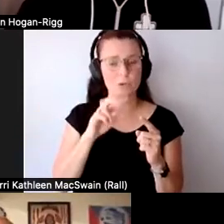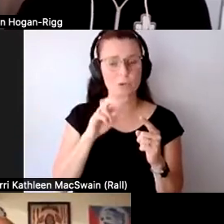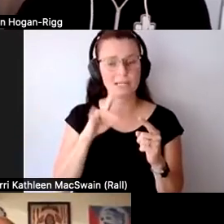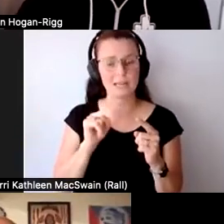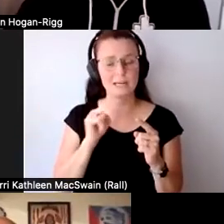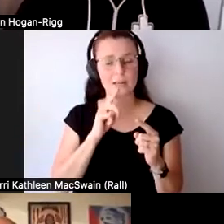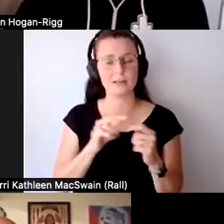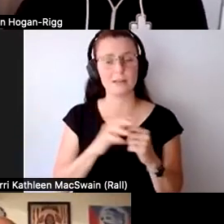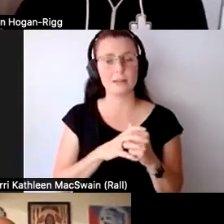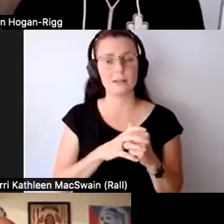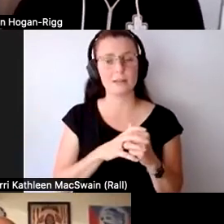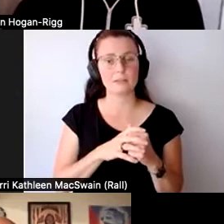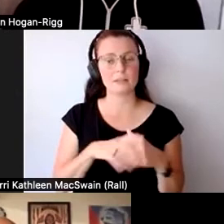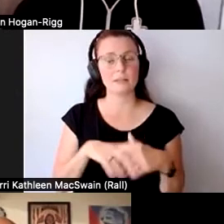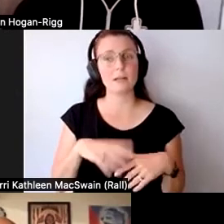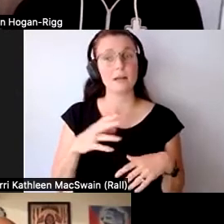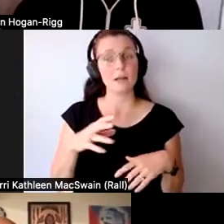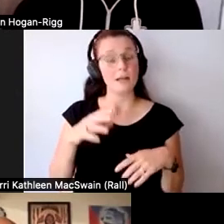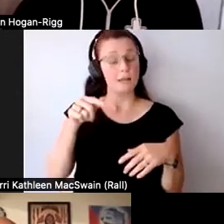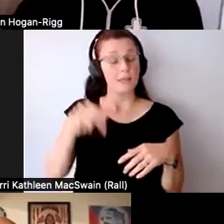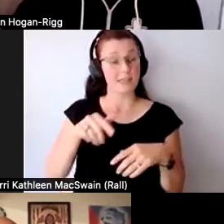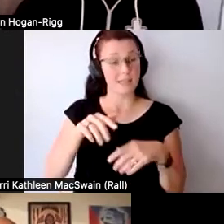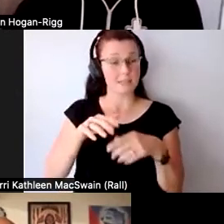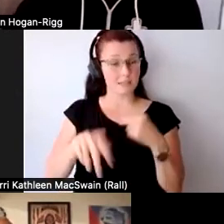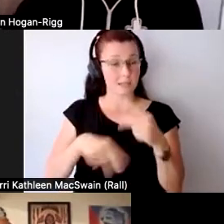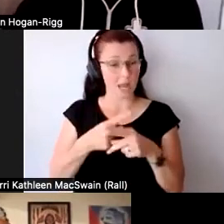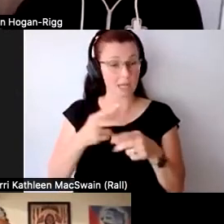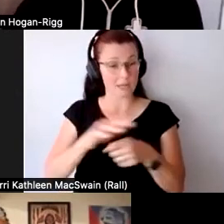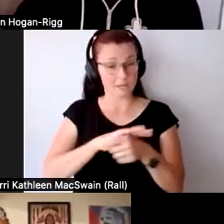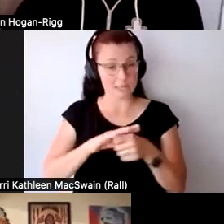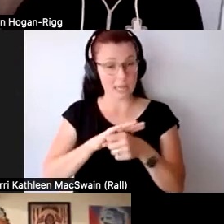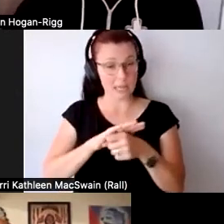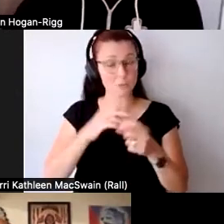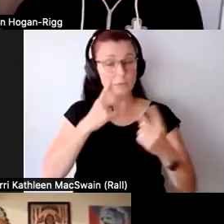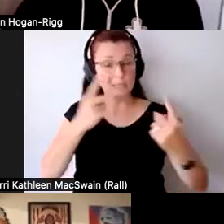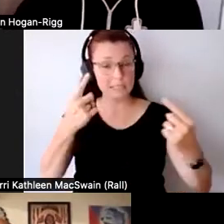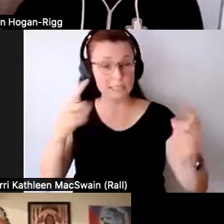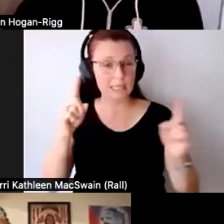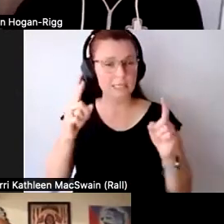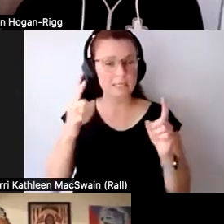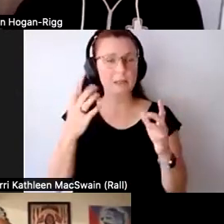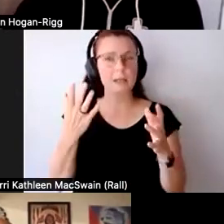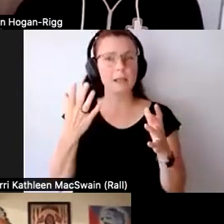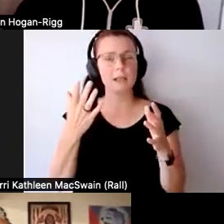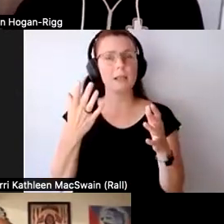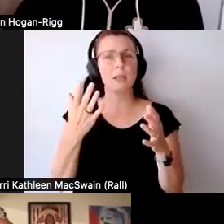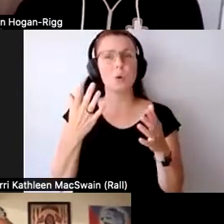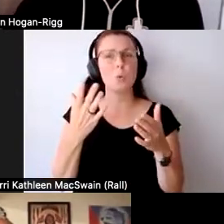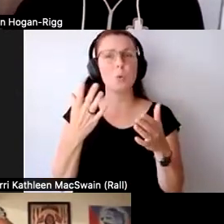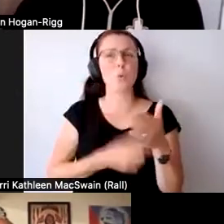be successful and also equitable for neighboring community members?